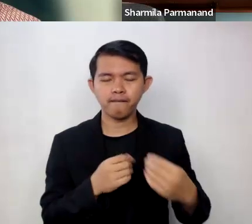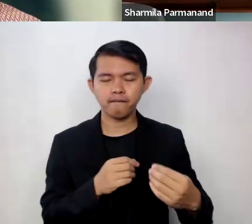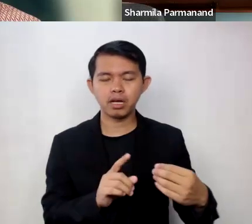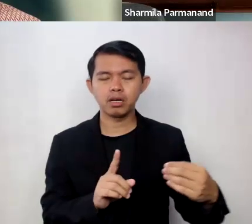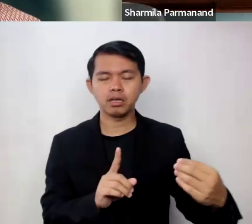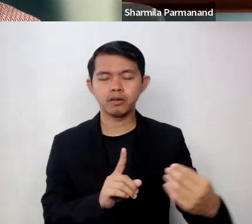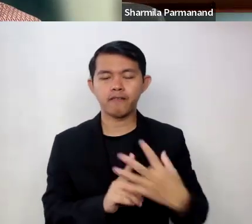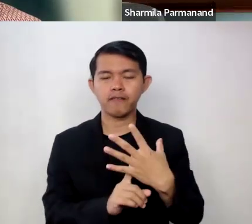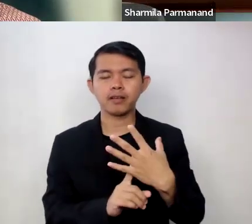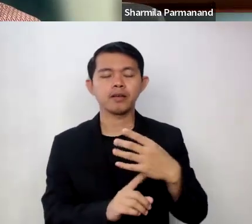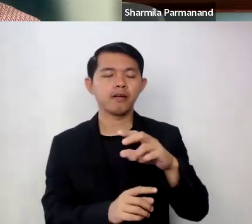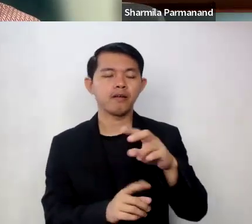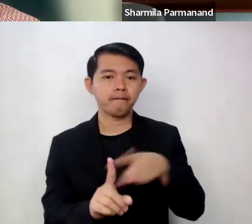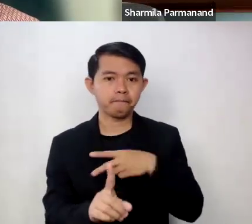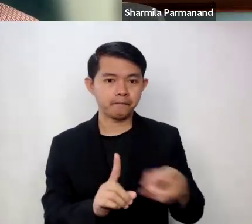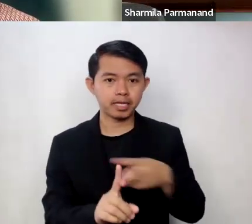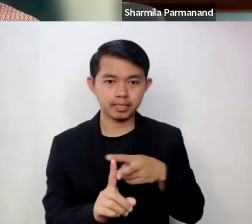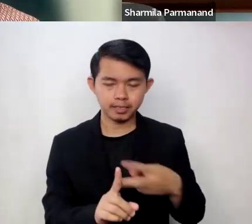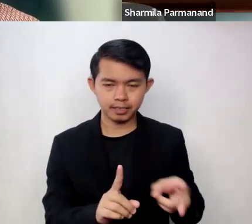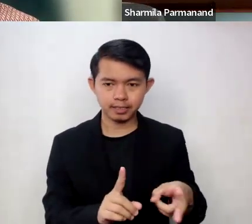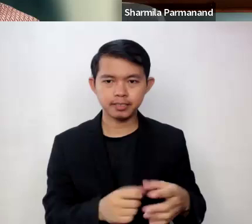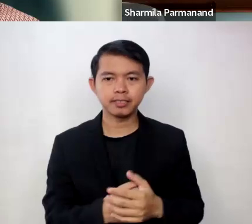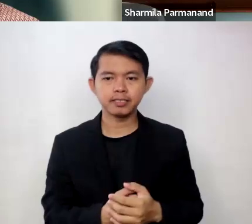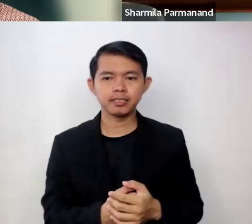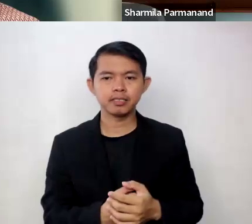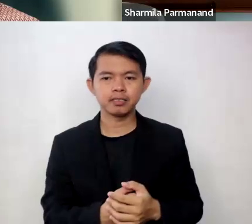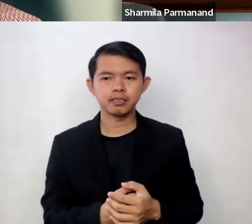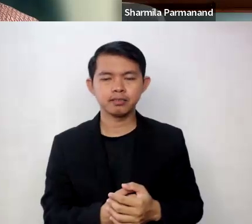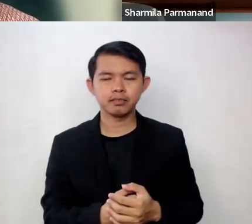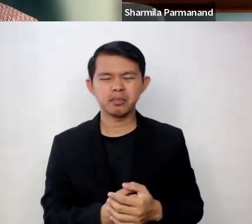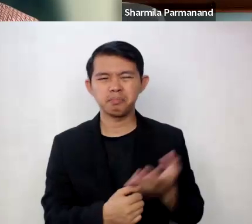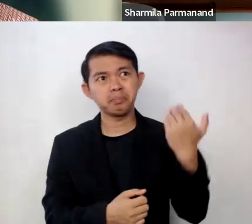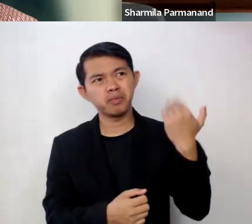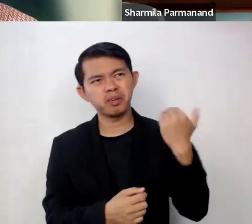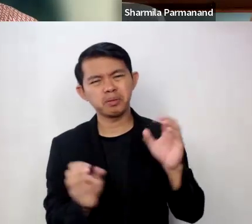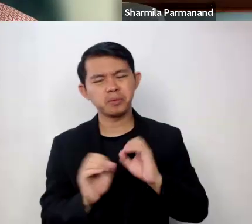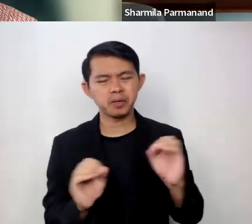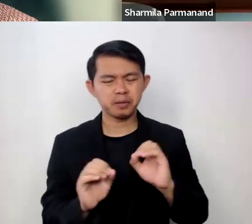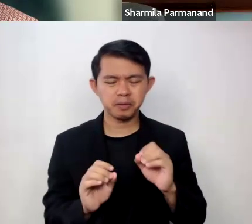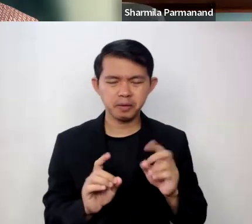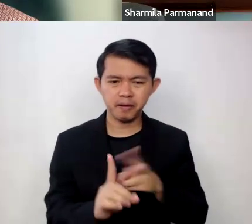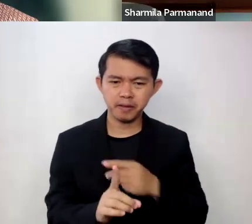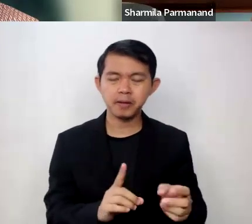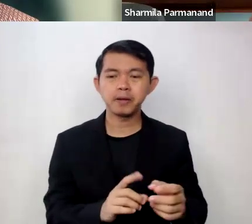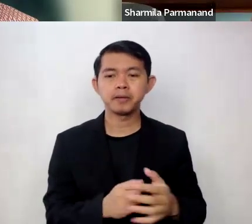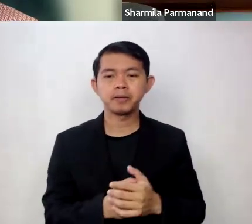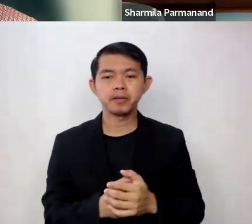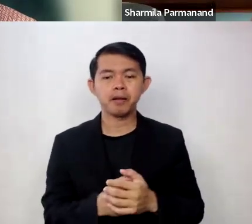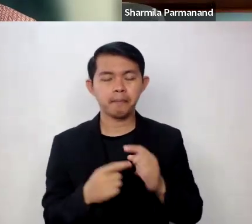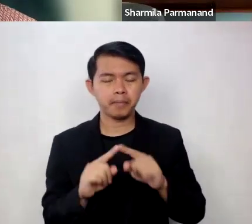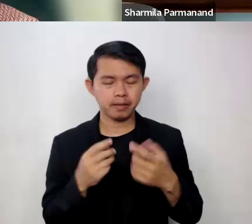natural. It's not ahistorical. It has not been there from the beginning of time. And there are great explanations